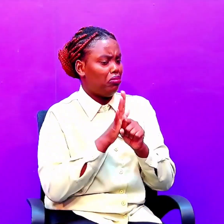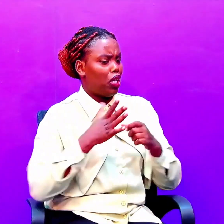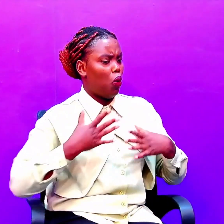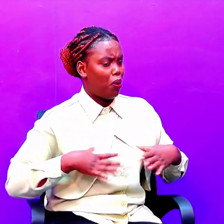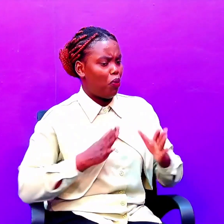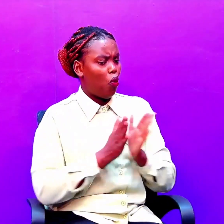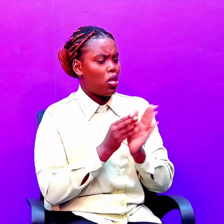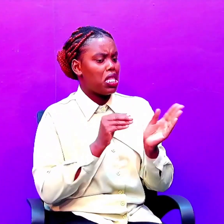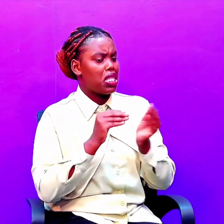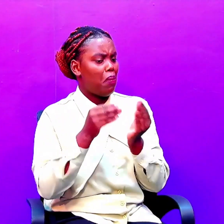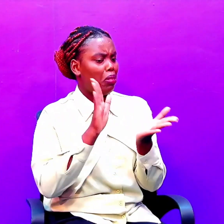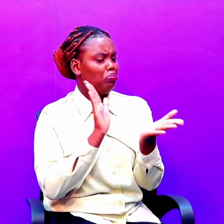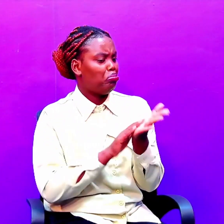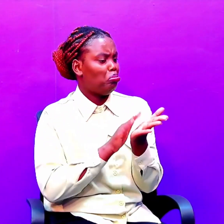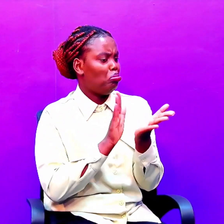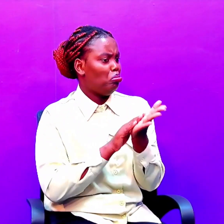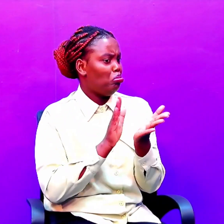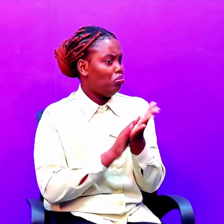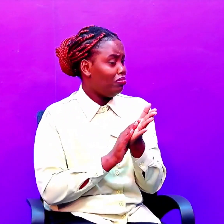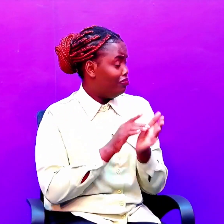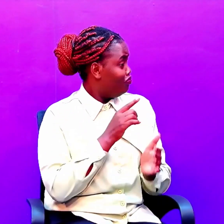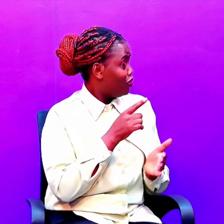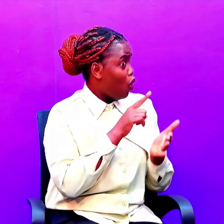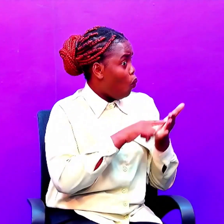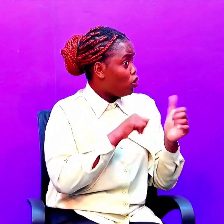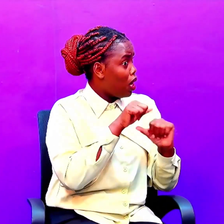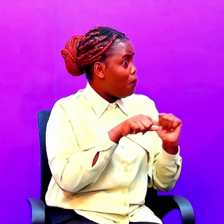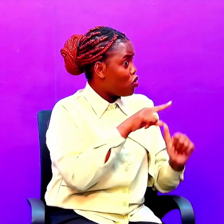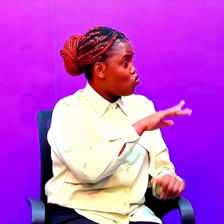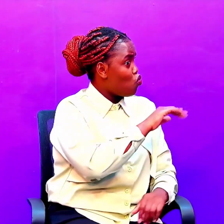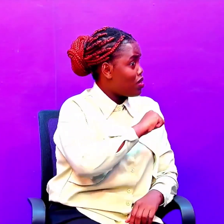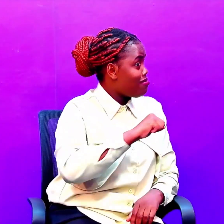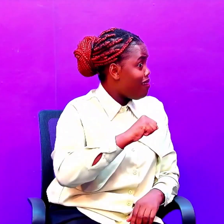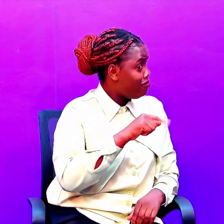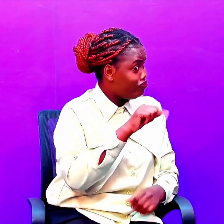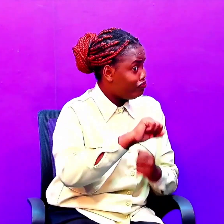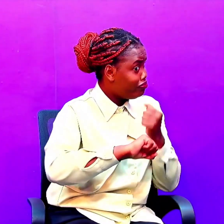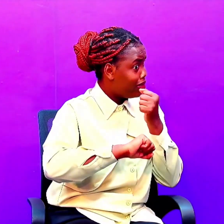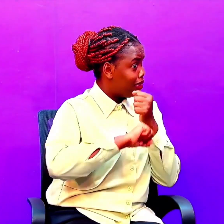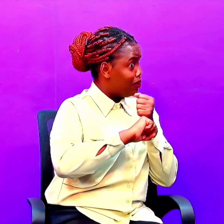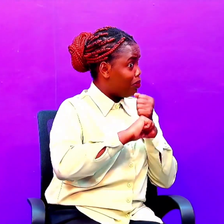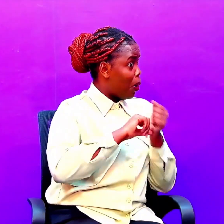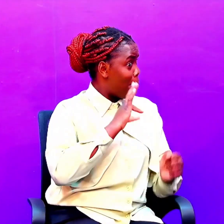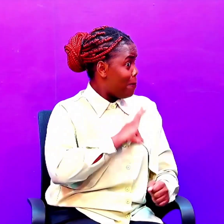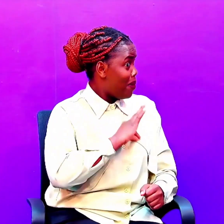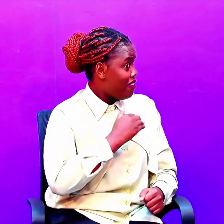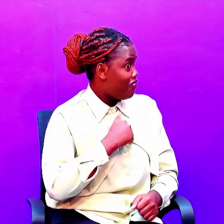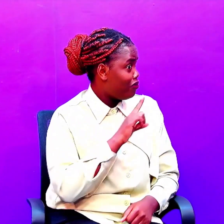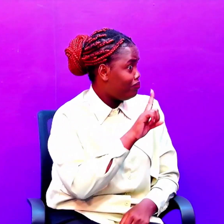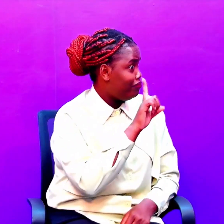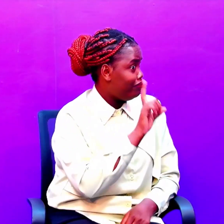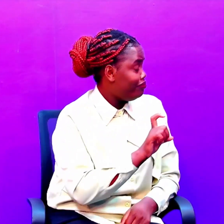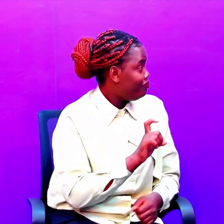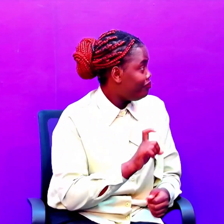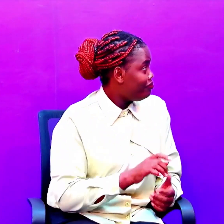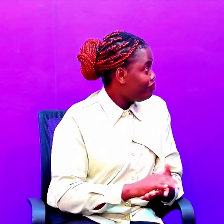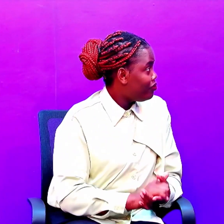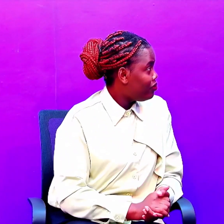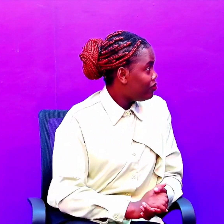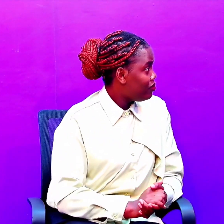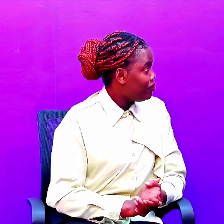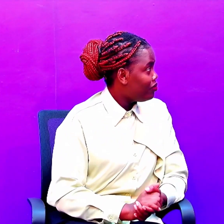supports persons with and people living with disabilities, and their recommendations in there. Were recommendations from